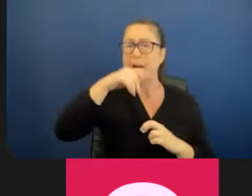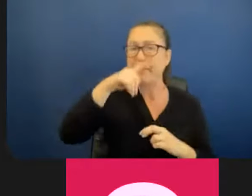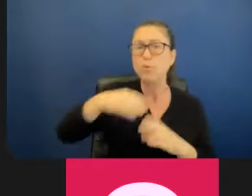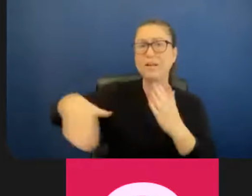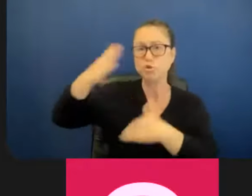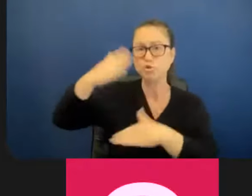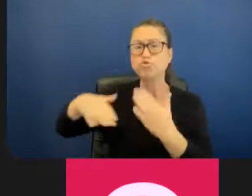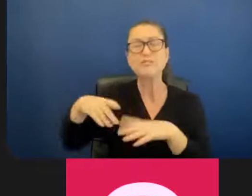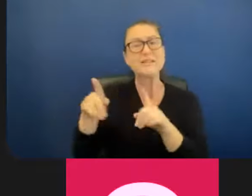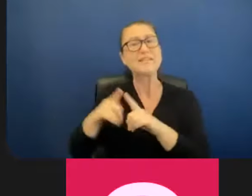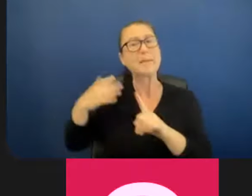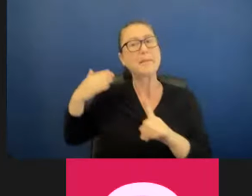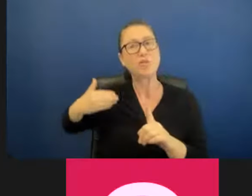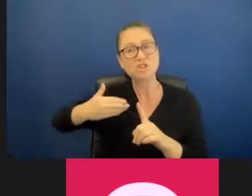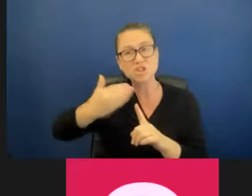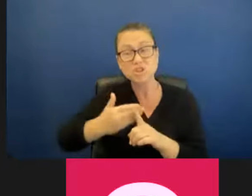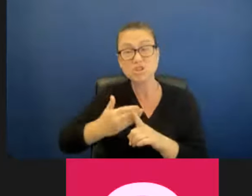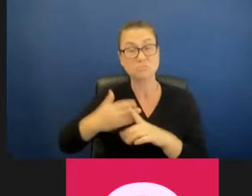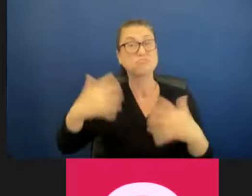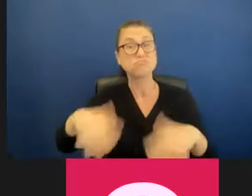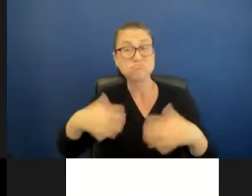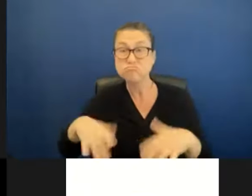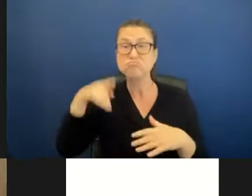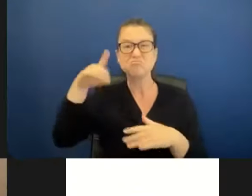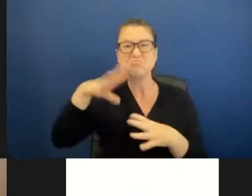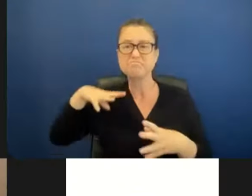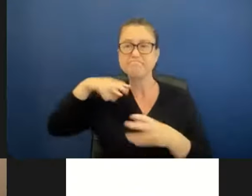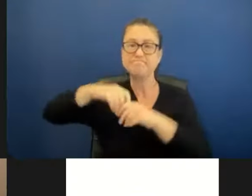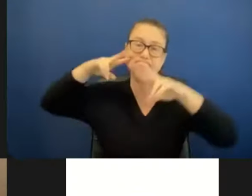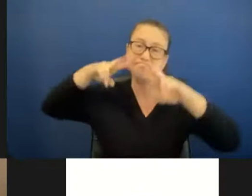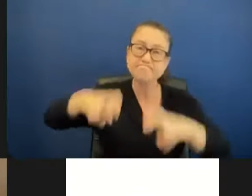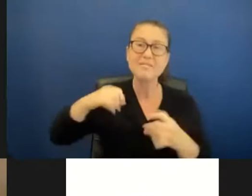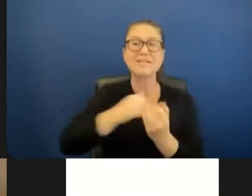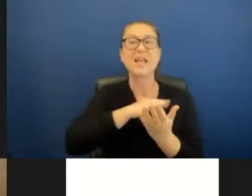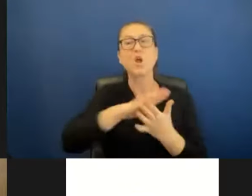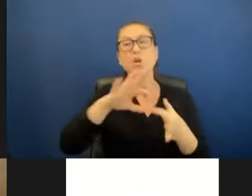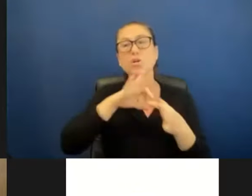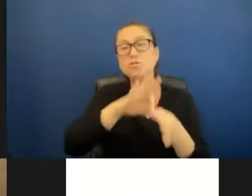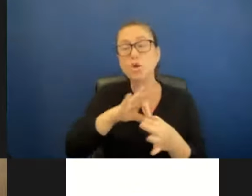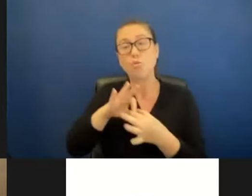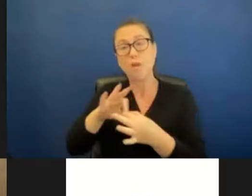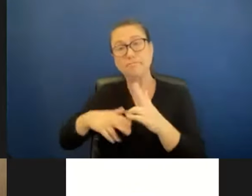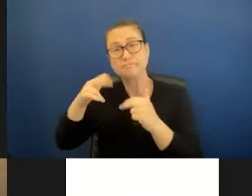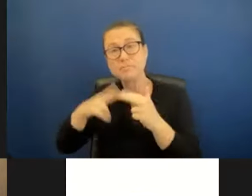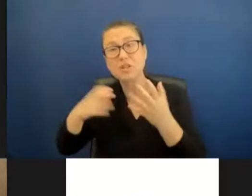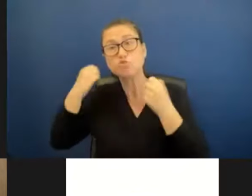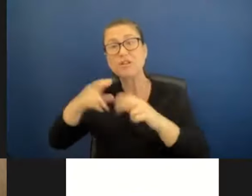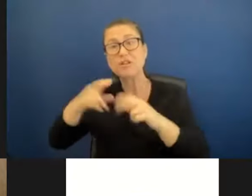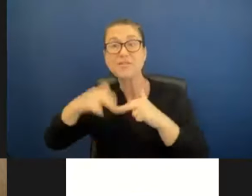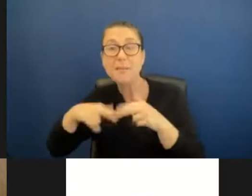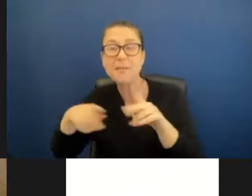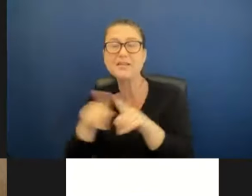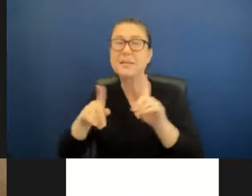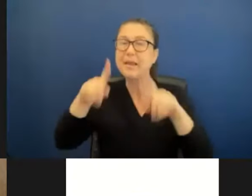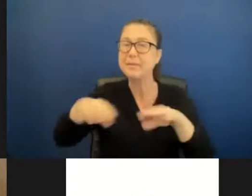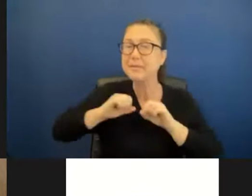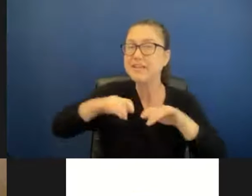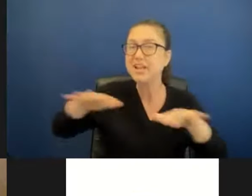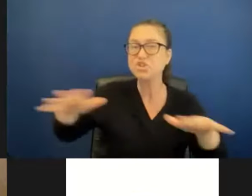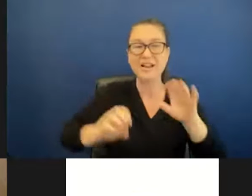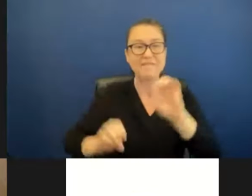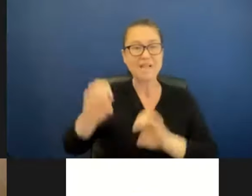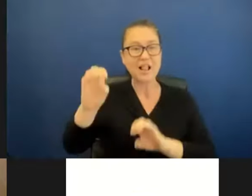and heritage. Her expertise in research, stakeholder engagement, relationship building, strategy development and implementation and evaluation.